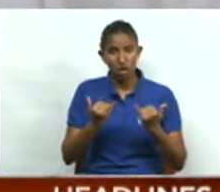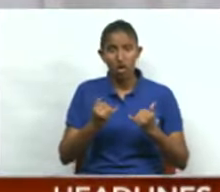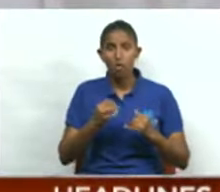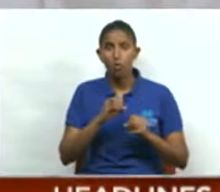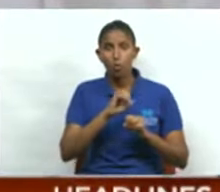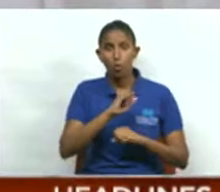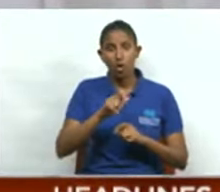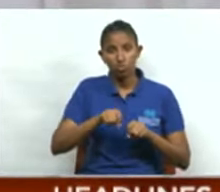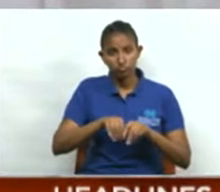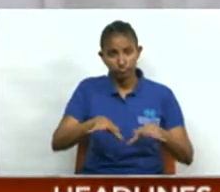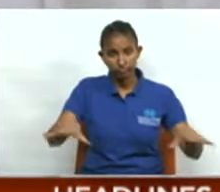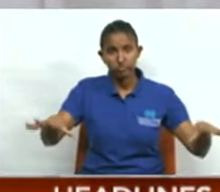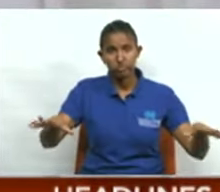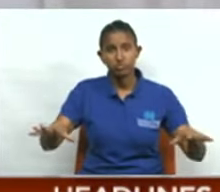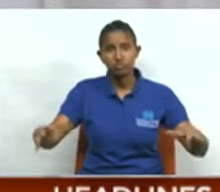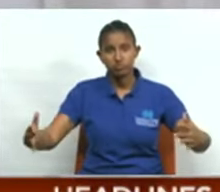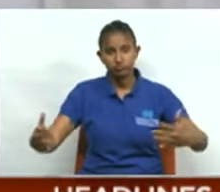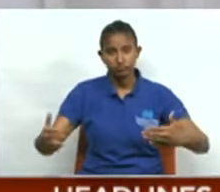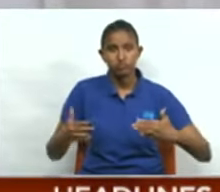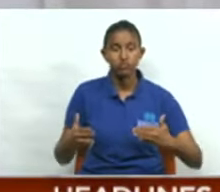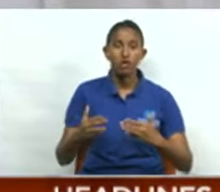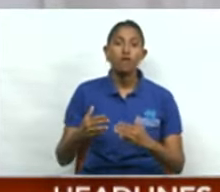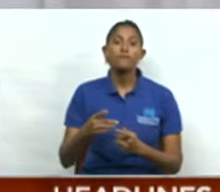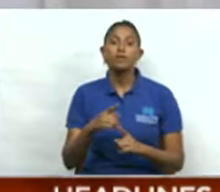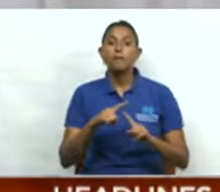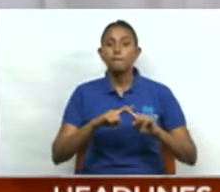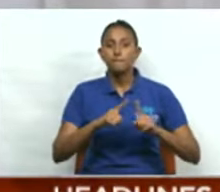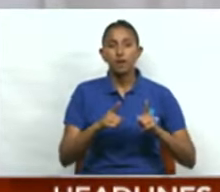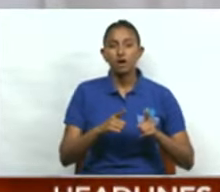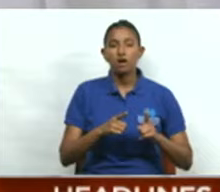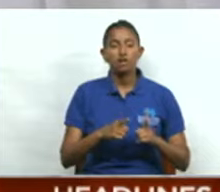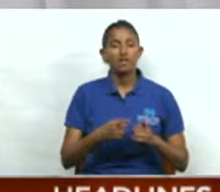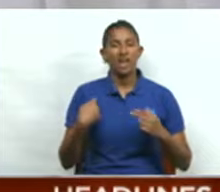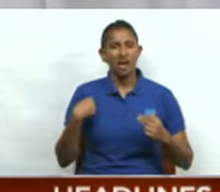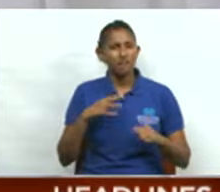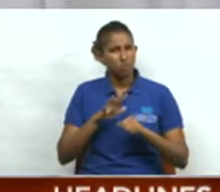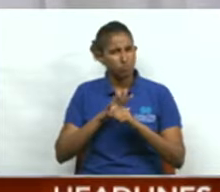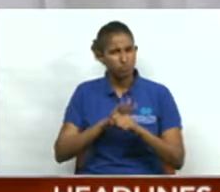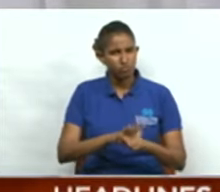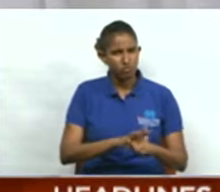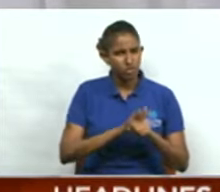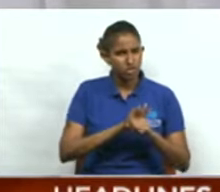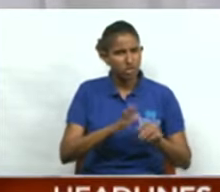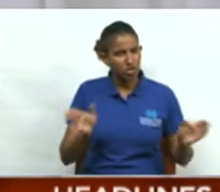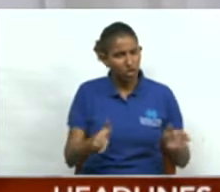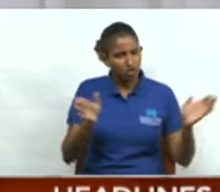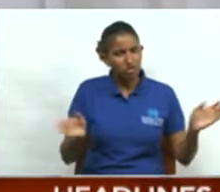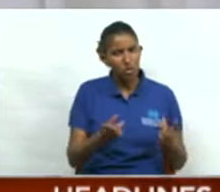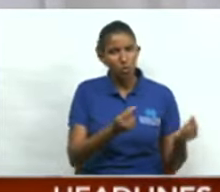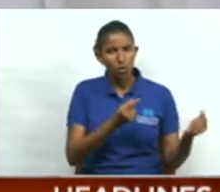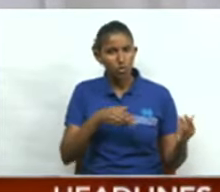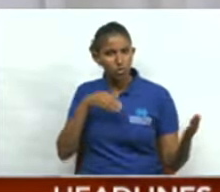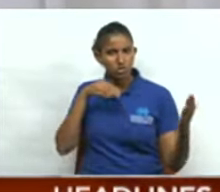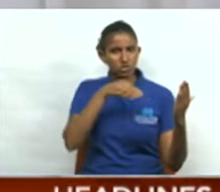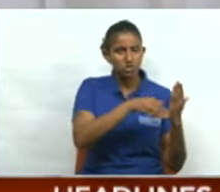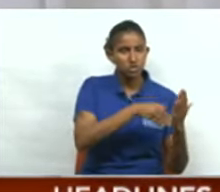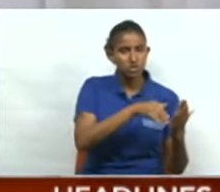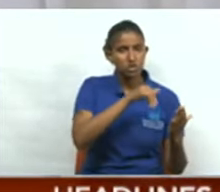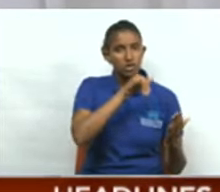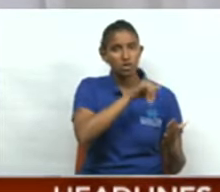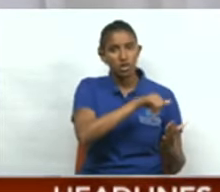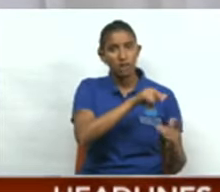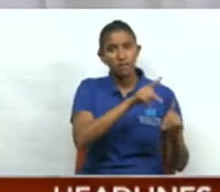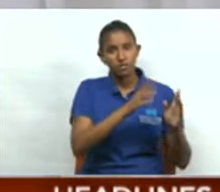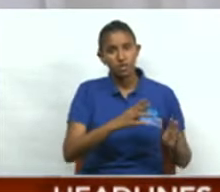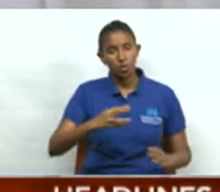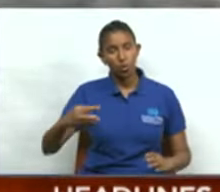government has been facing public pressure to identify the owners of the overturned barge called Gulfstream and the disappeared tugboat